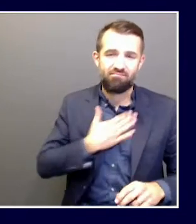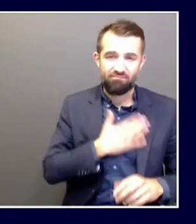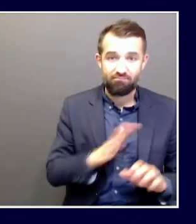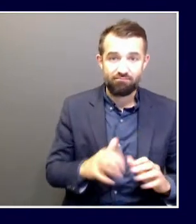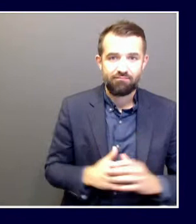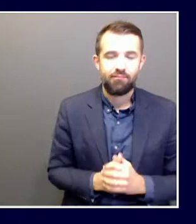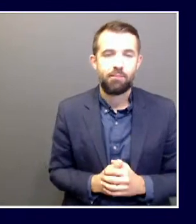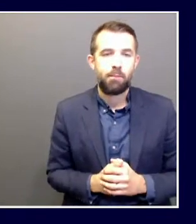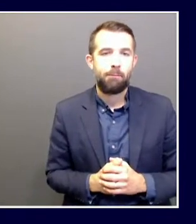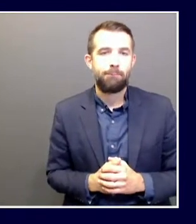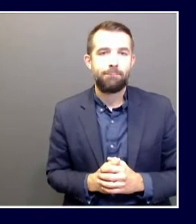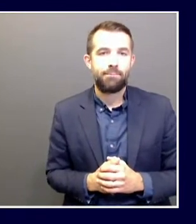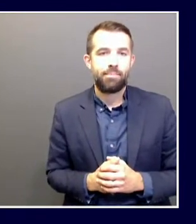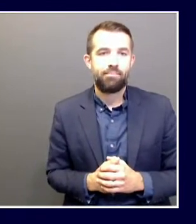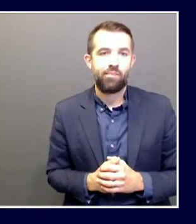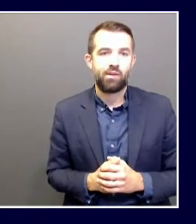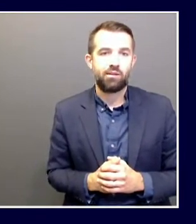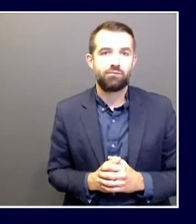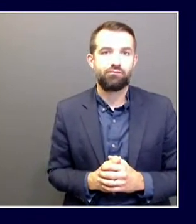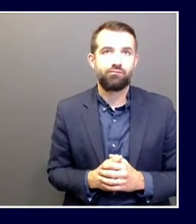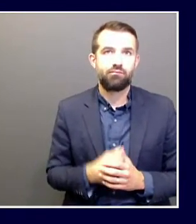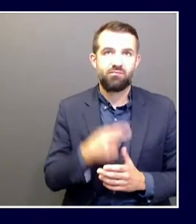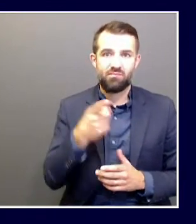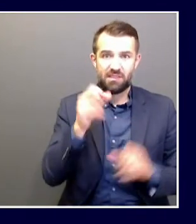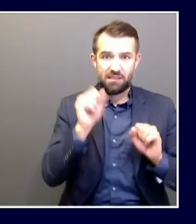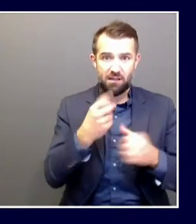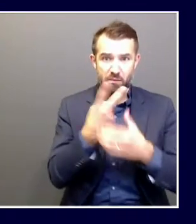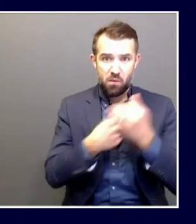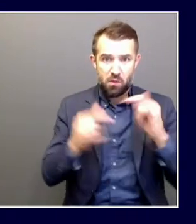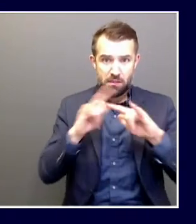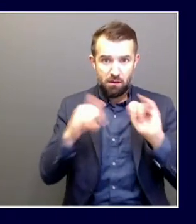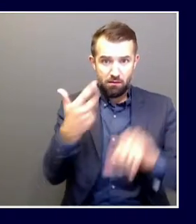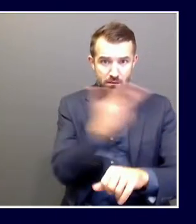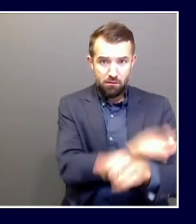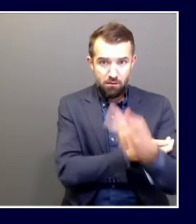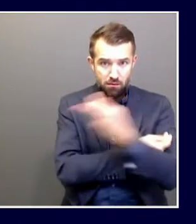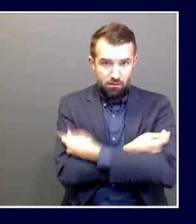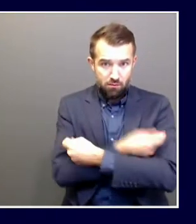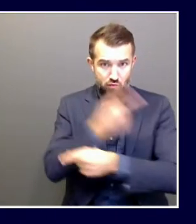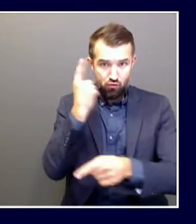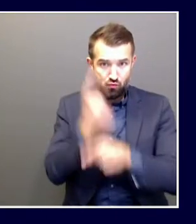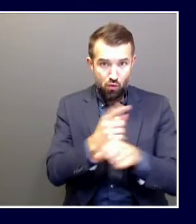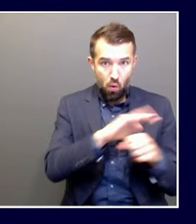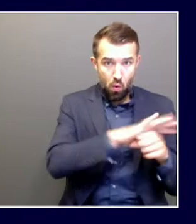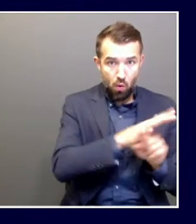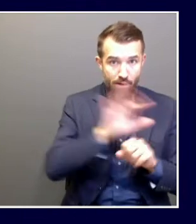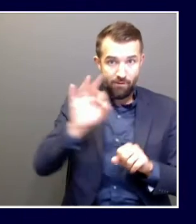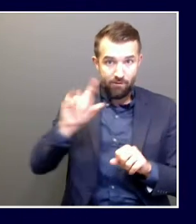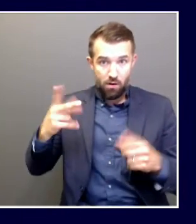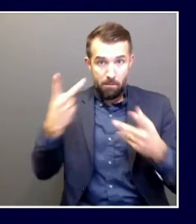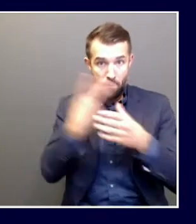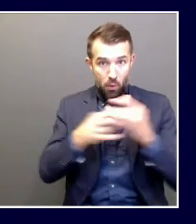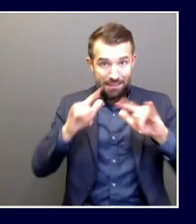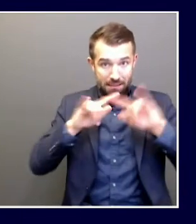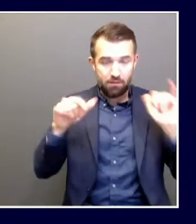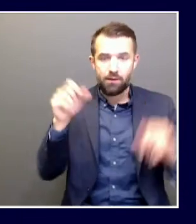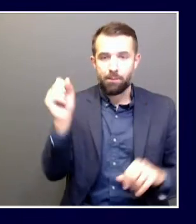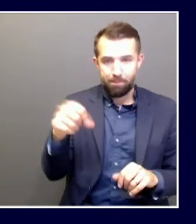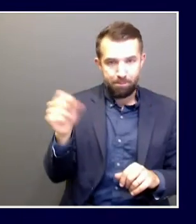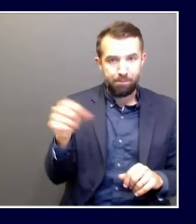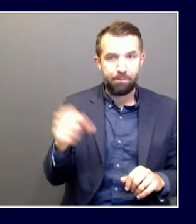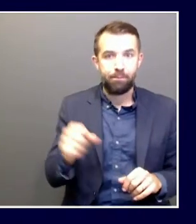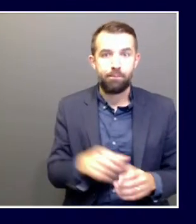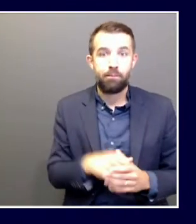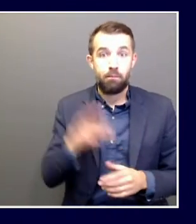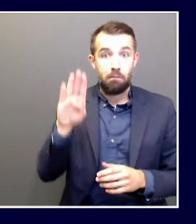And just so I'm clear, you said you can get both shots at the same time? You definitely can. You can get your booster and your flu shot, same